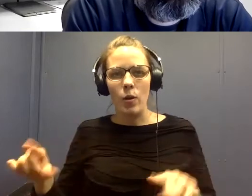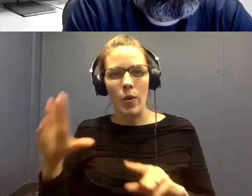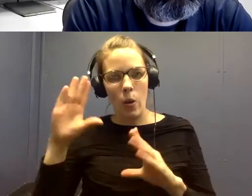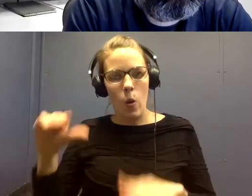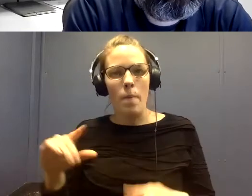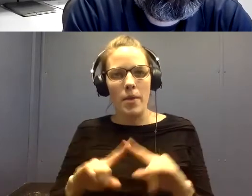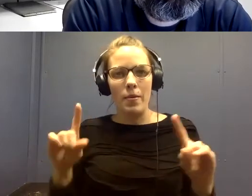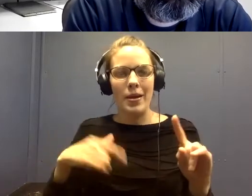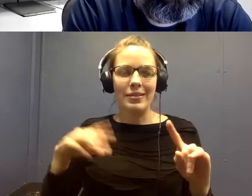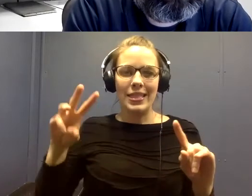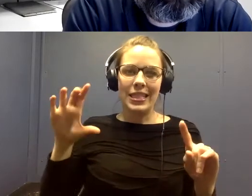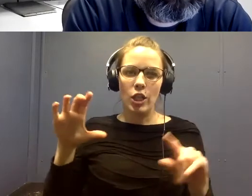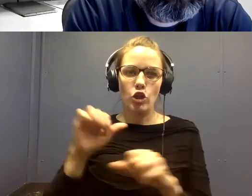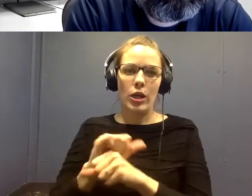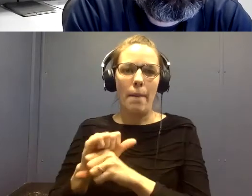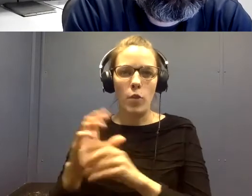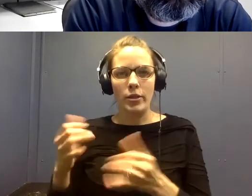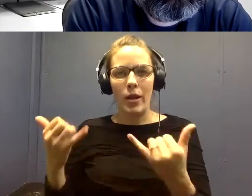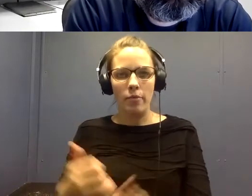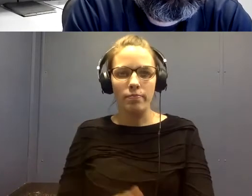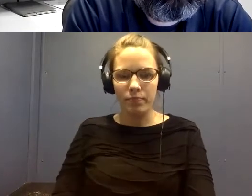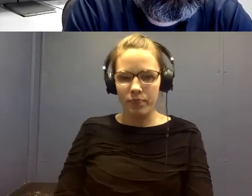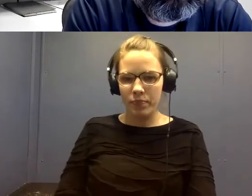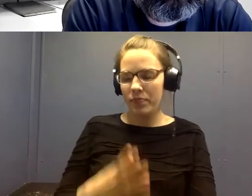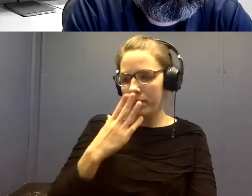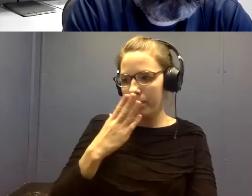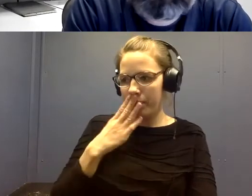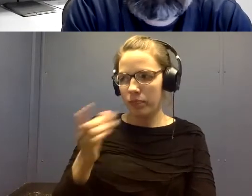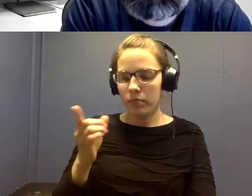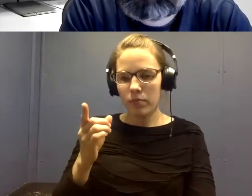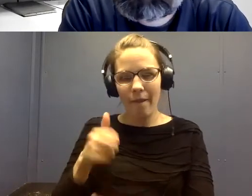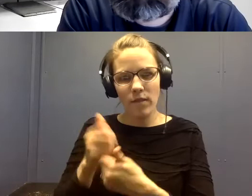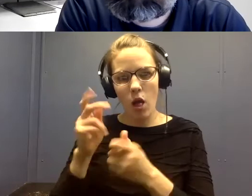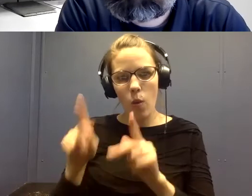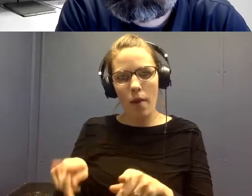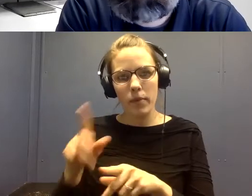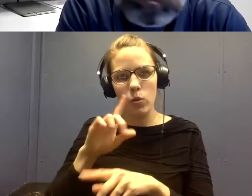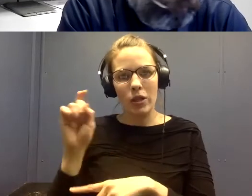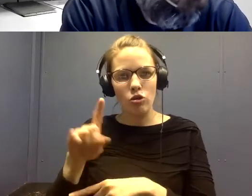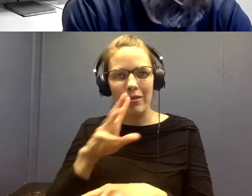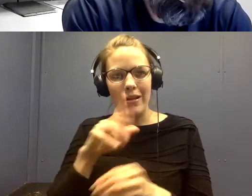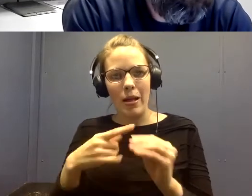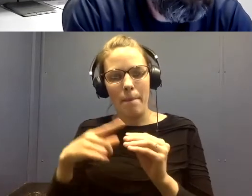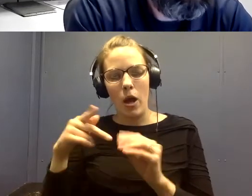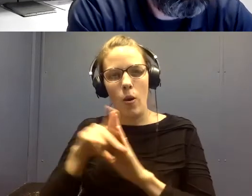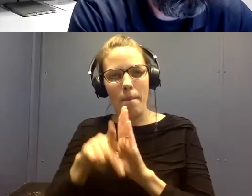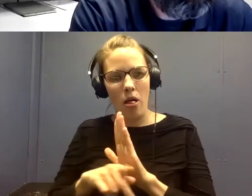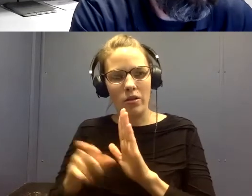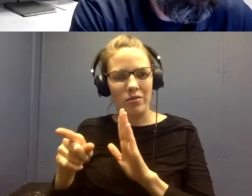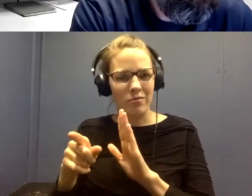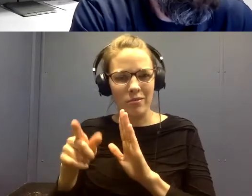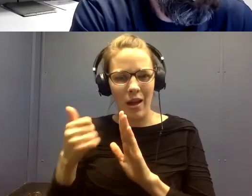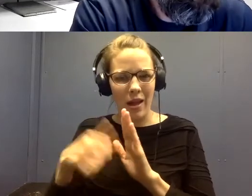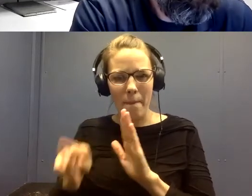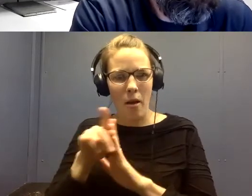but we have about 600 employees right now. Thank you. And then there was a follow-up question. You guys talked a little bit about policies. Are there any policies